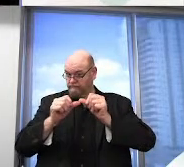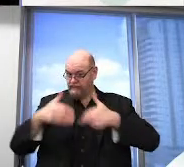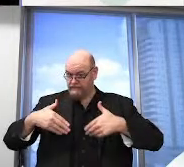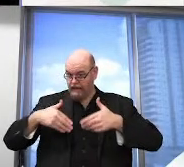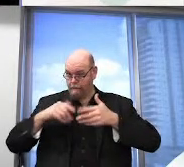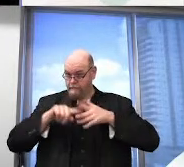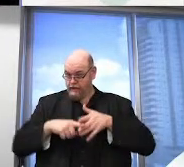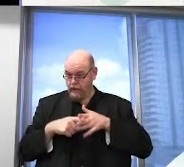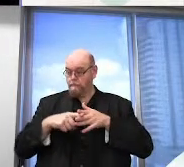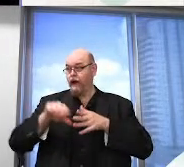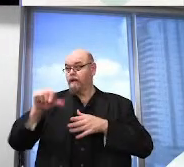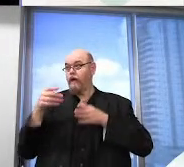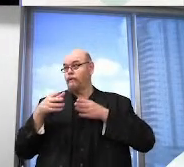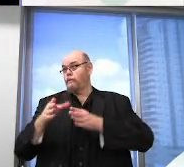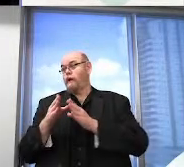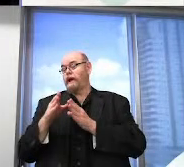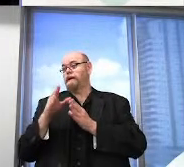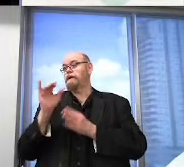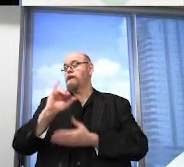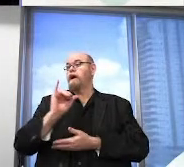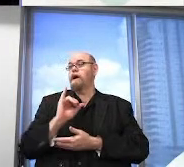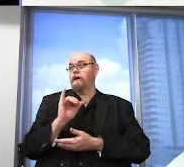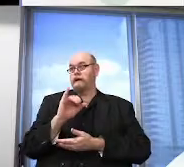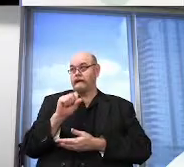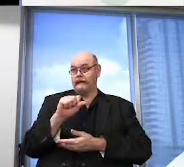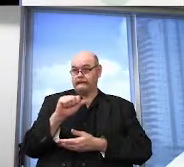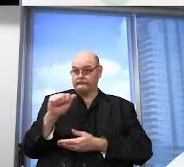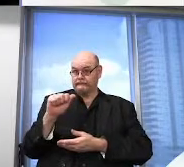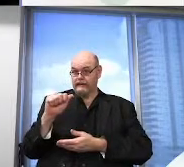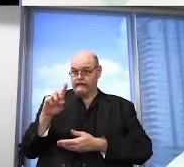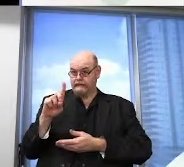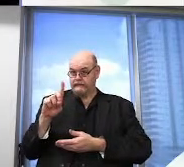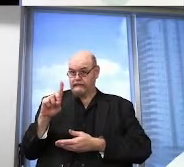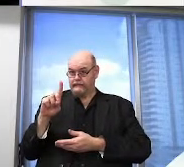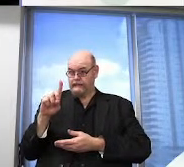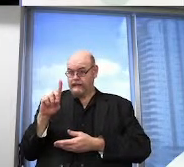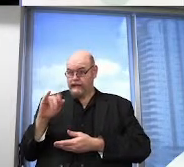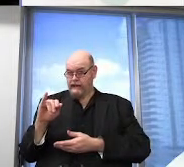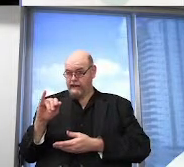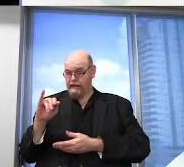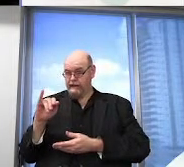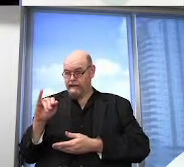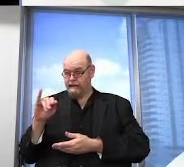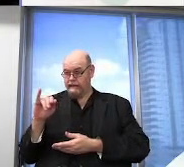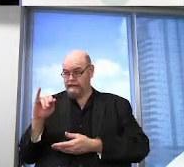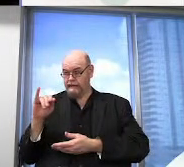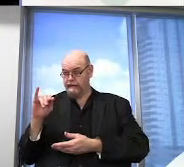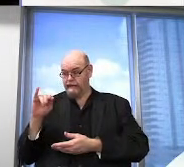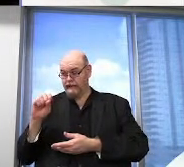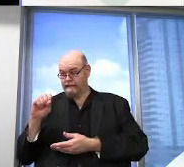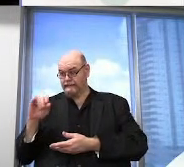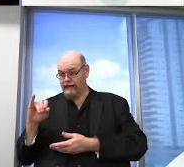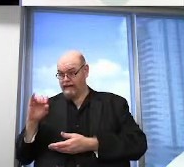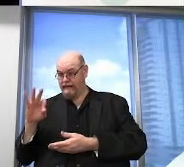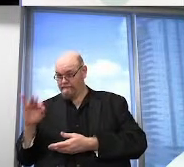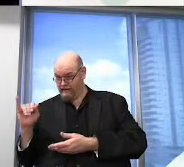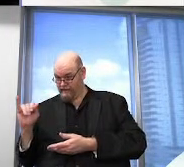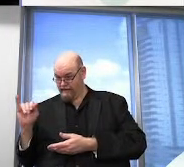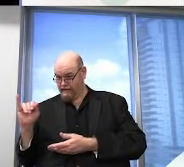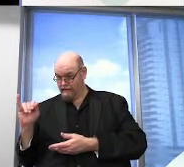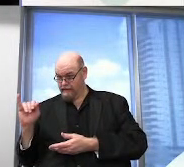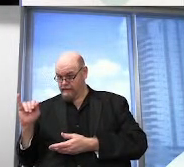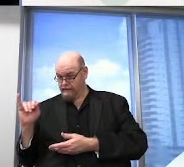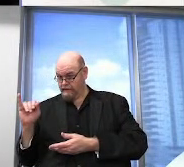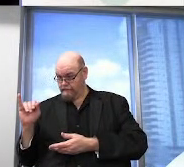one way to define it. Another way to define it would be in terms of SAIDI, SAIDI, and SAIFI, in terms